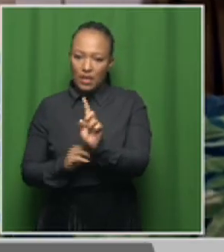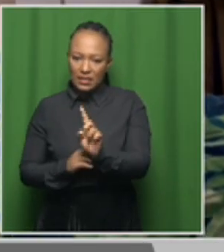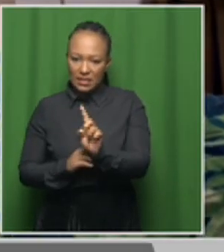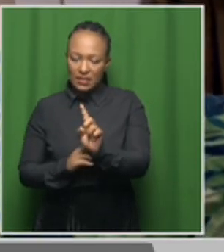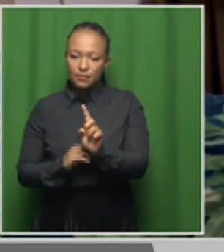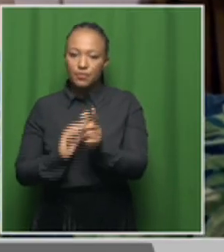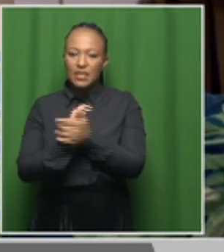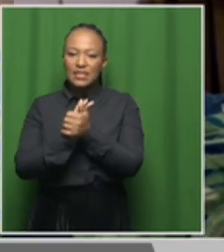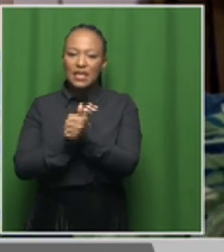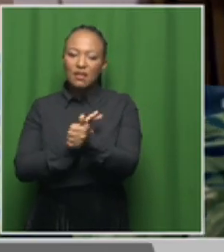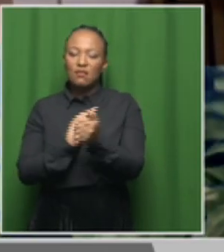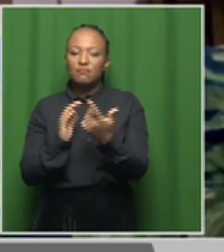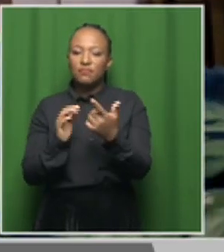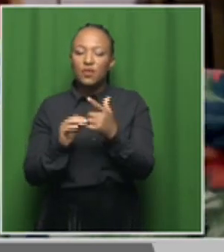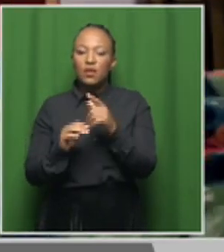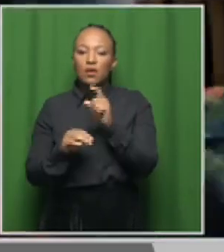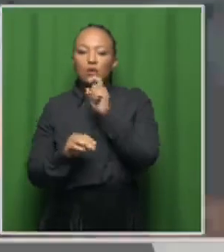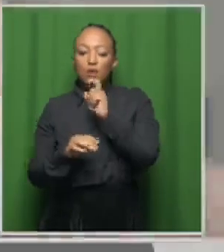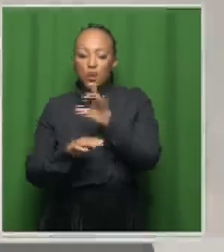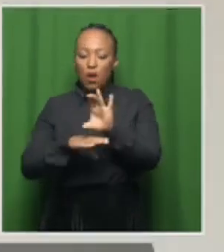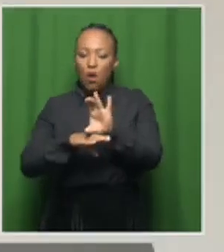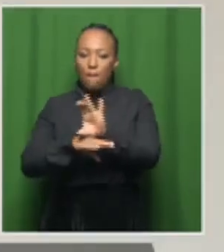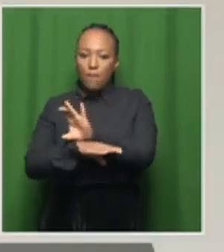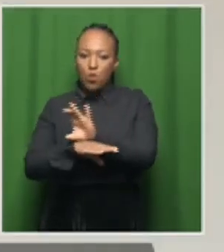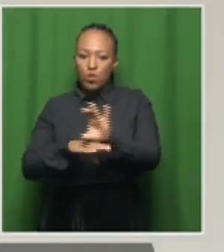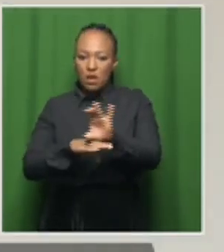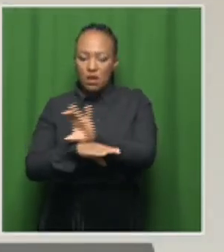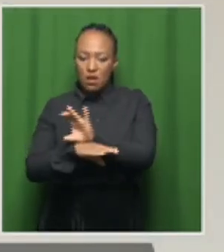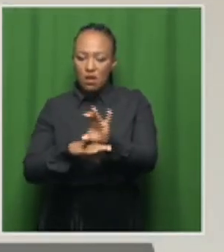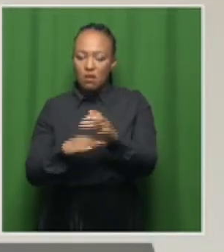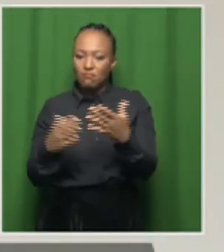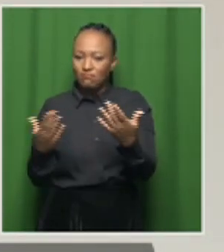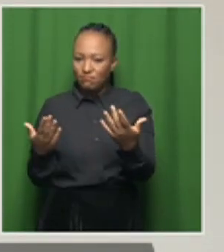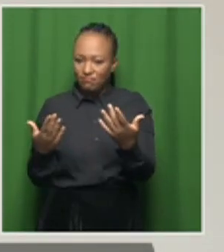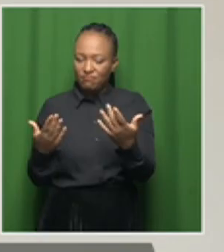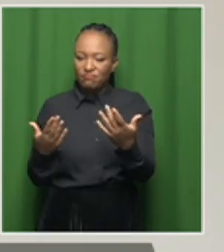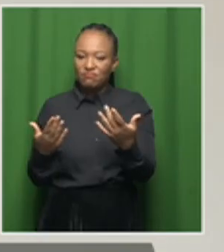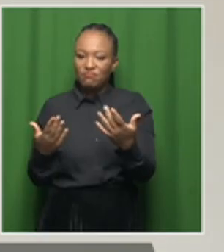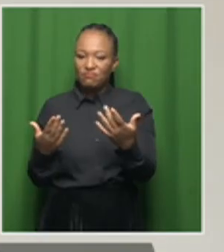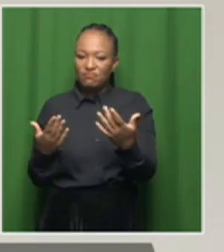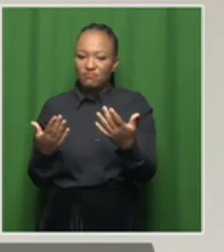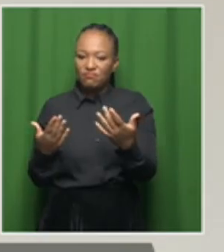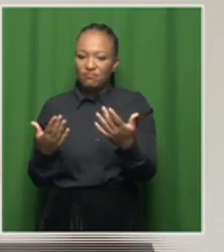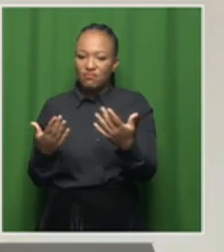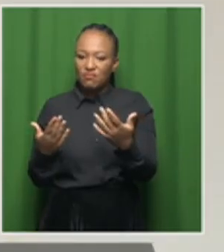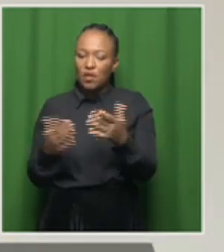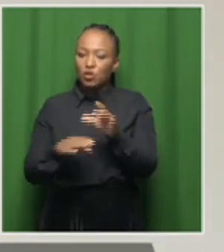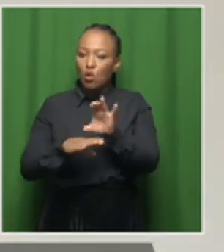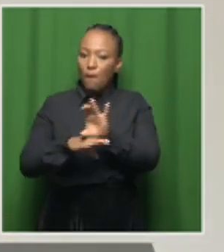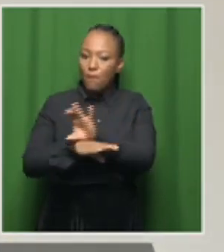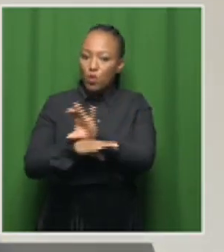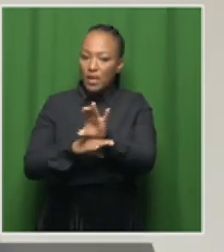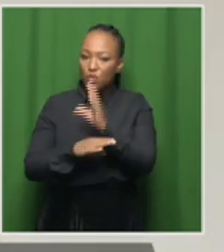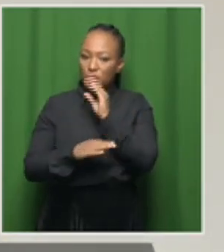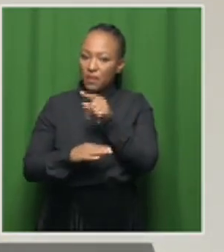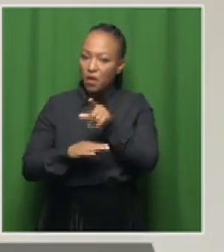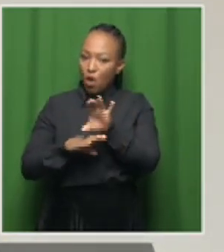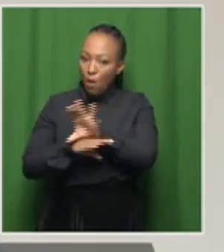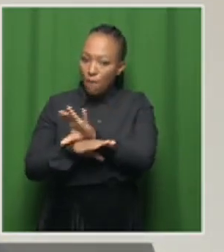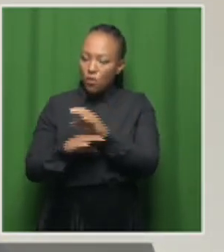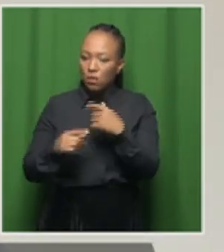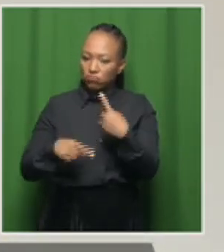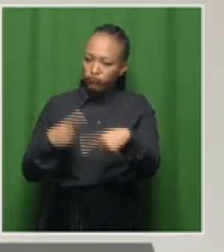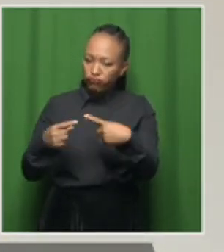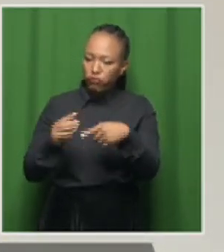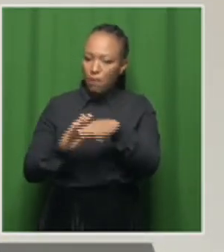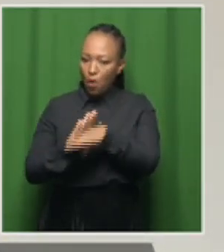skills where you're using your computer to obviously speak to the computer itself, to be able to run programs and